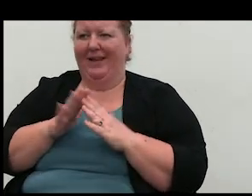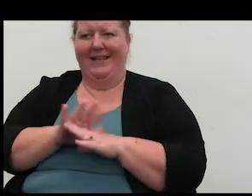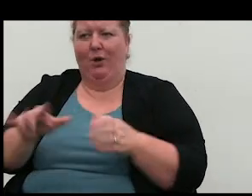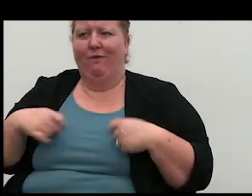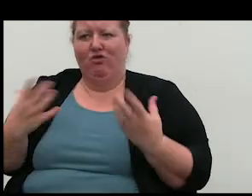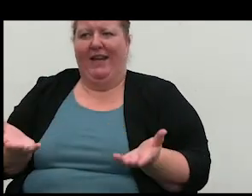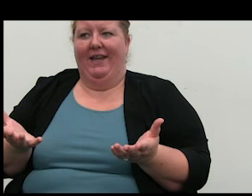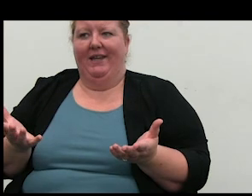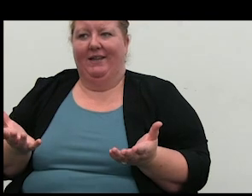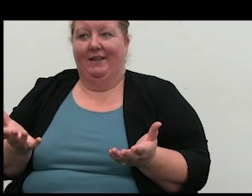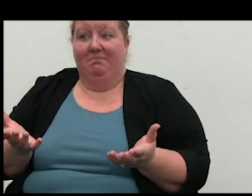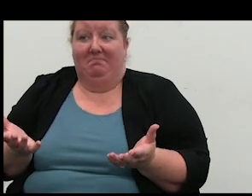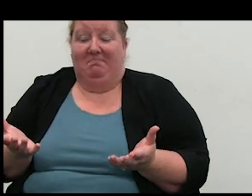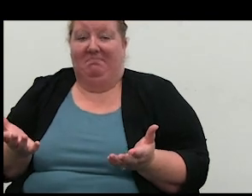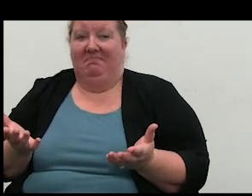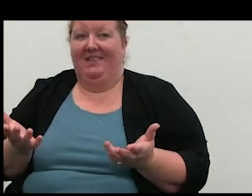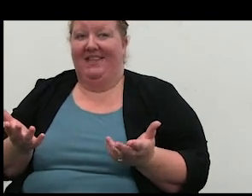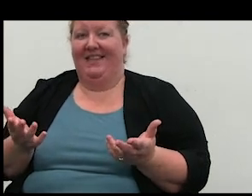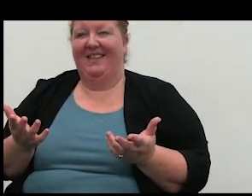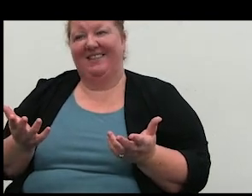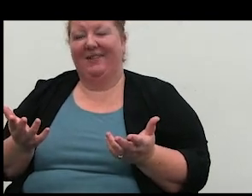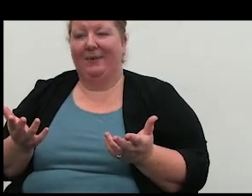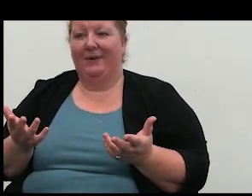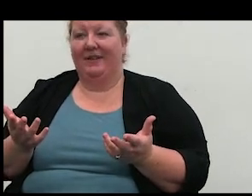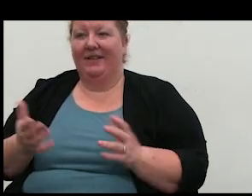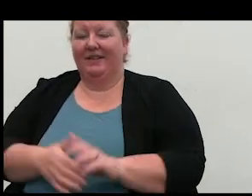free. So I think